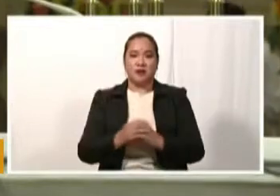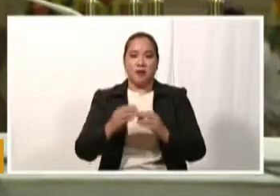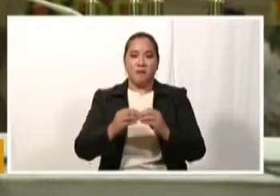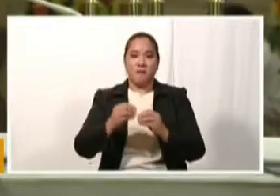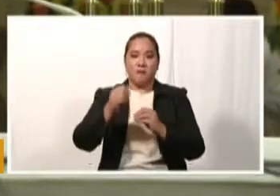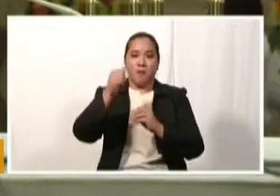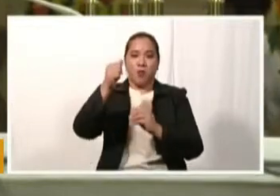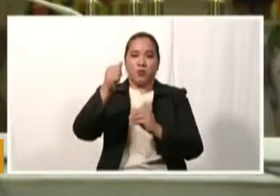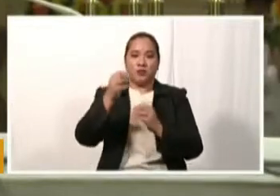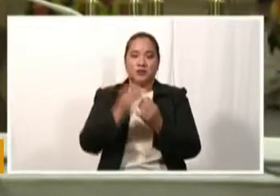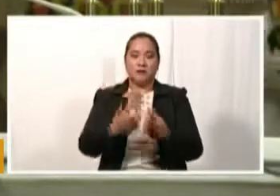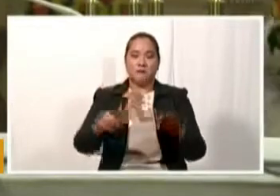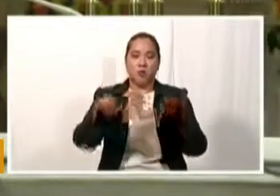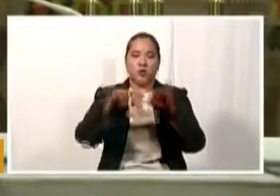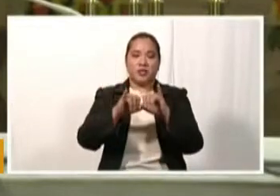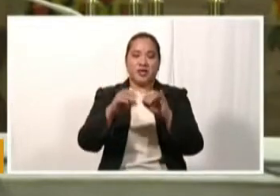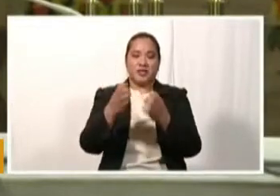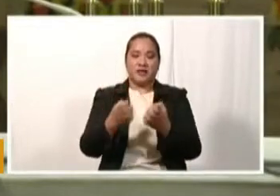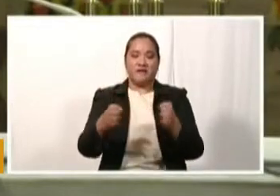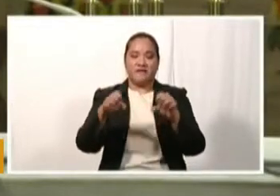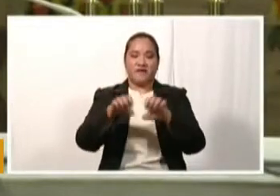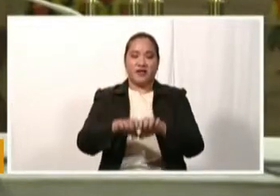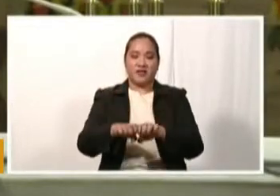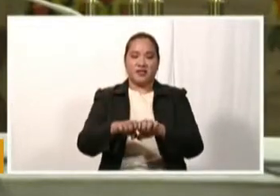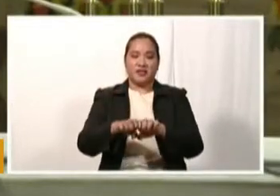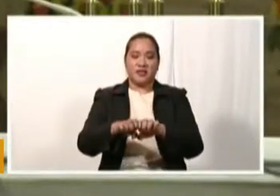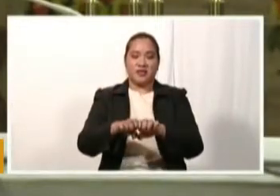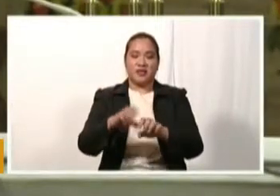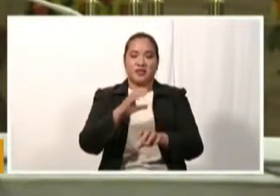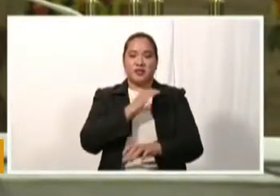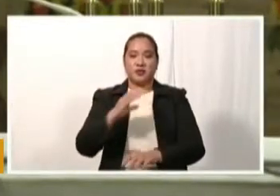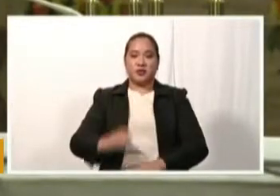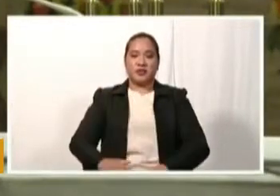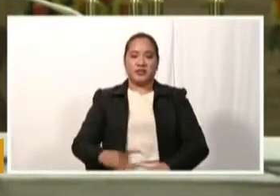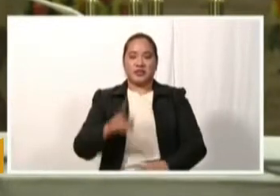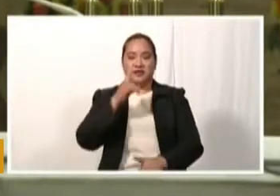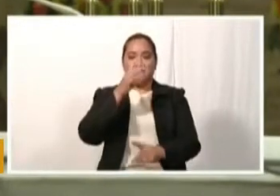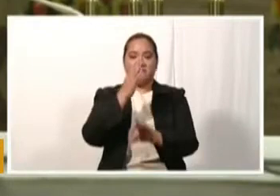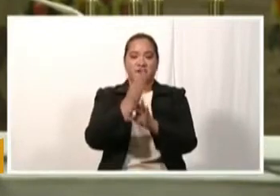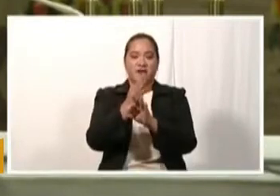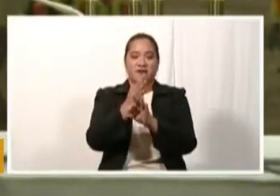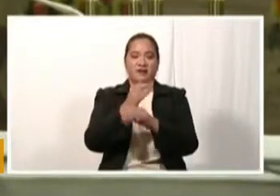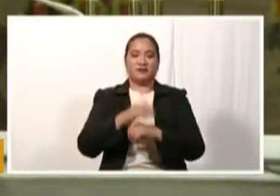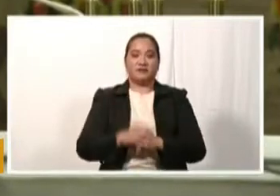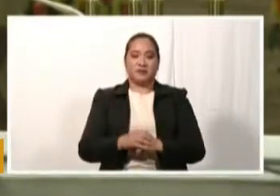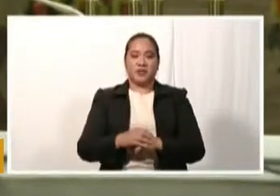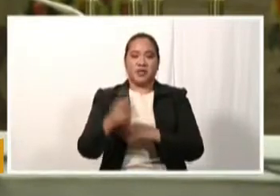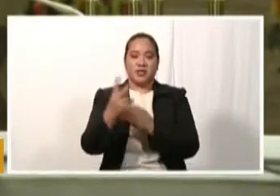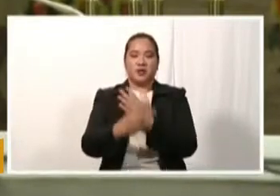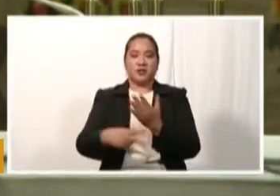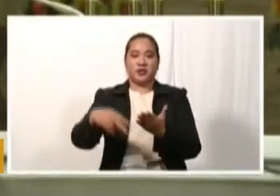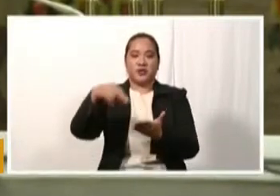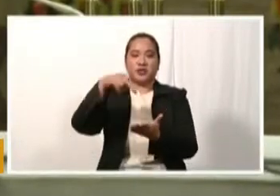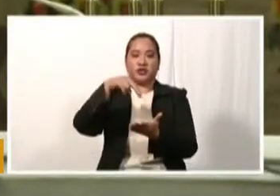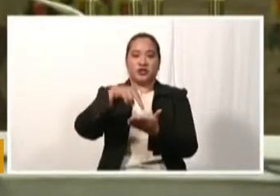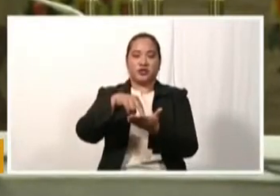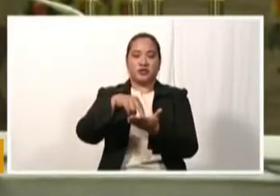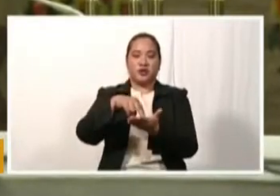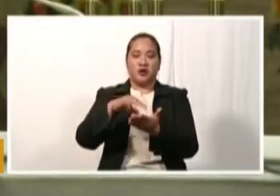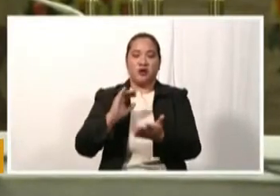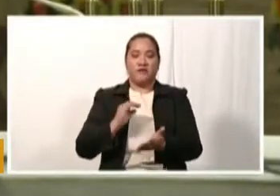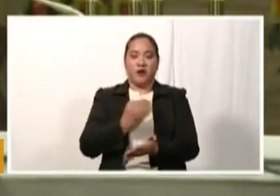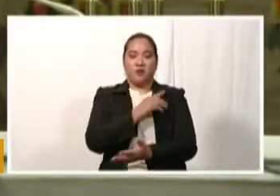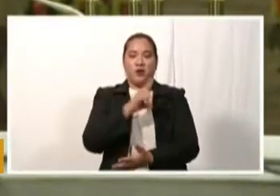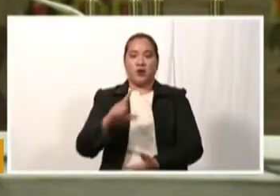most significant event in the Christian faith, the resurrection of